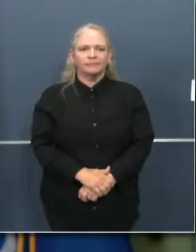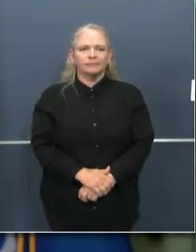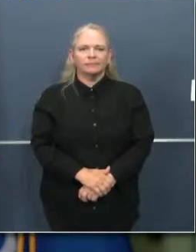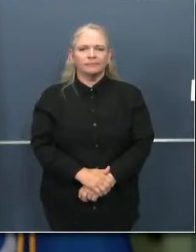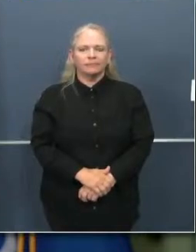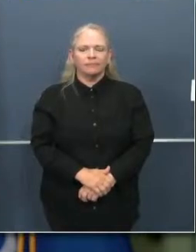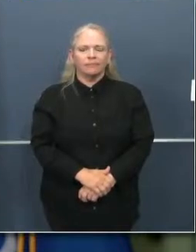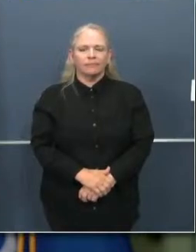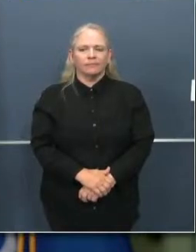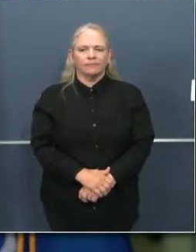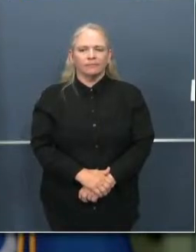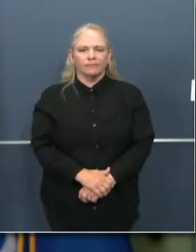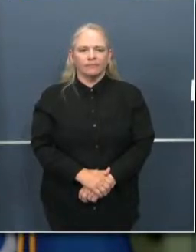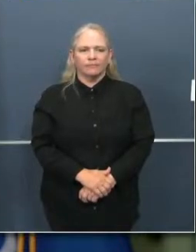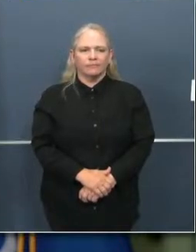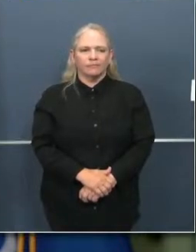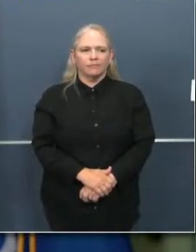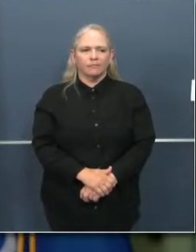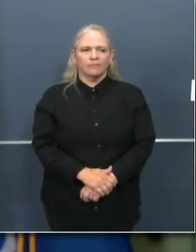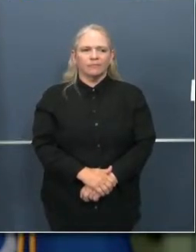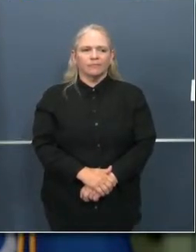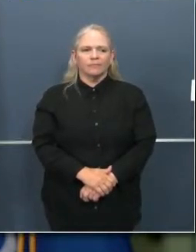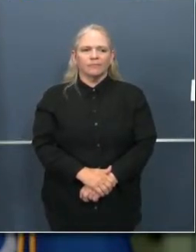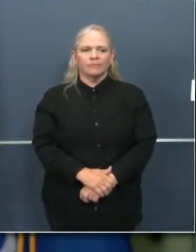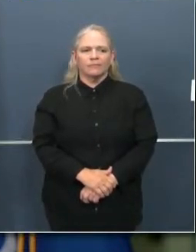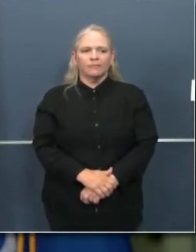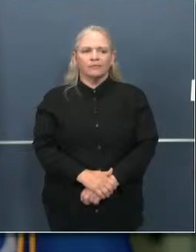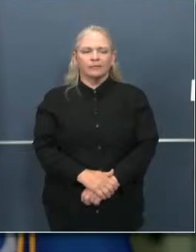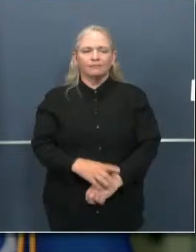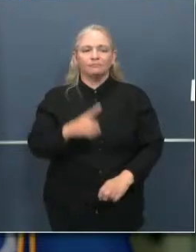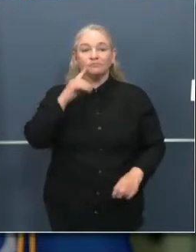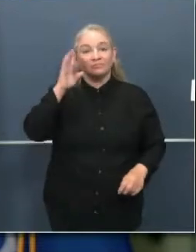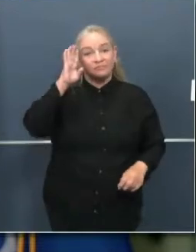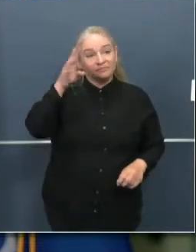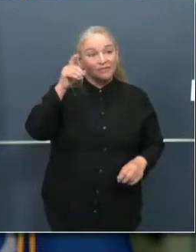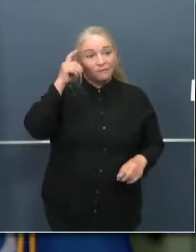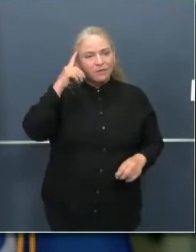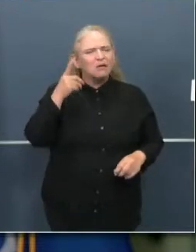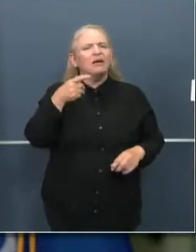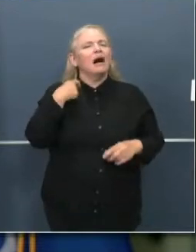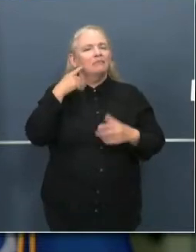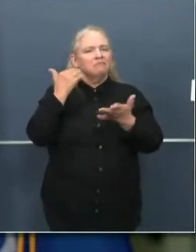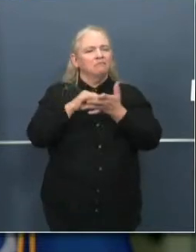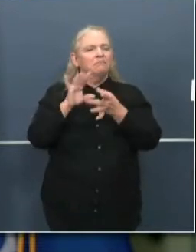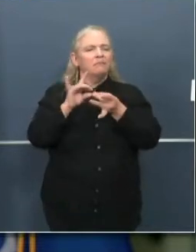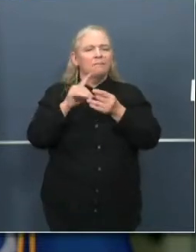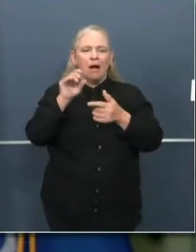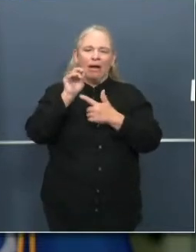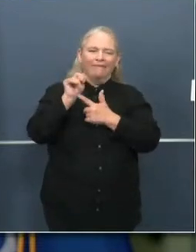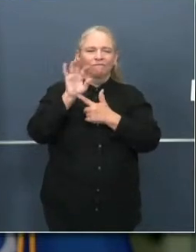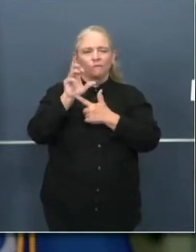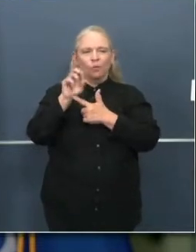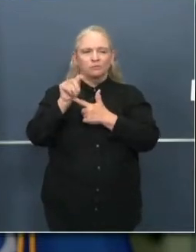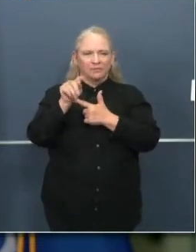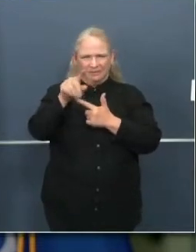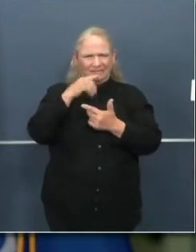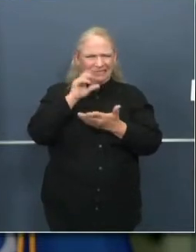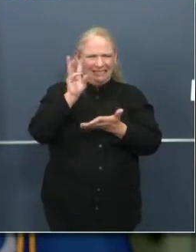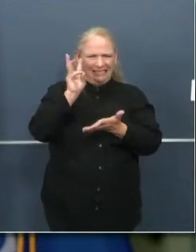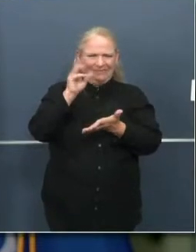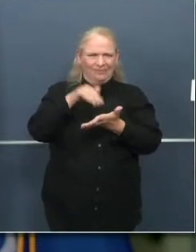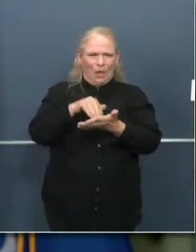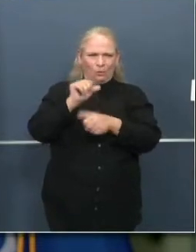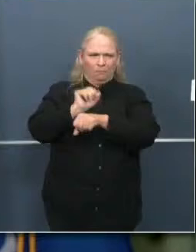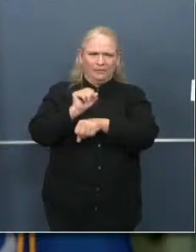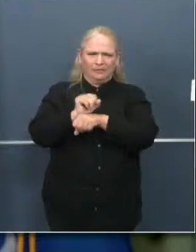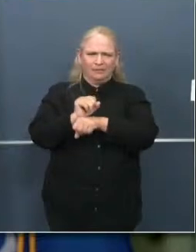6,000 businesses that were visited by the ABC. Do you know how many of them were cited? And if so, what were they cited for? And do you